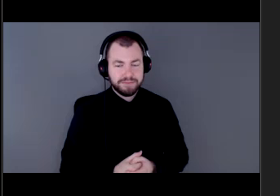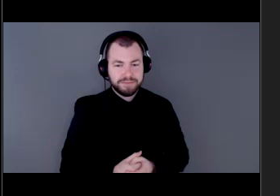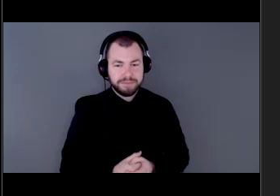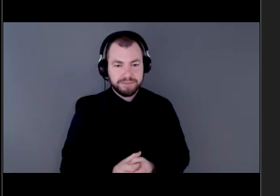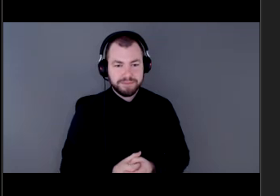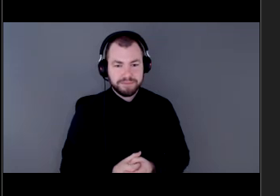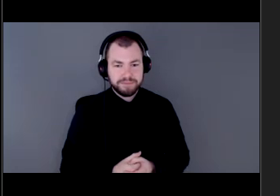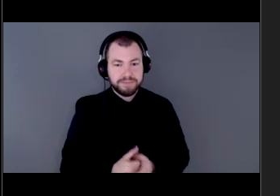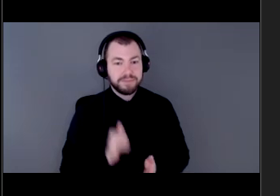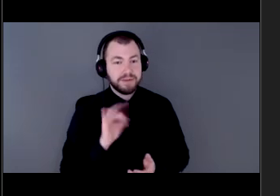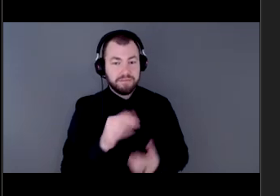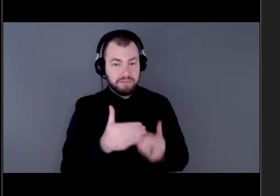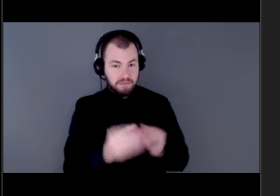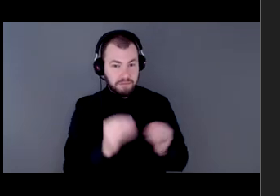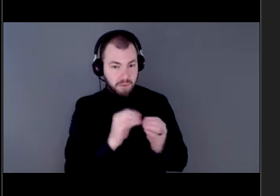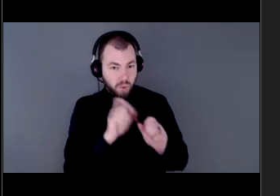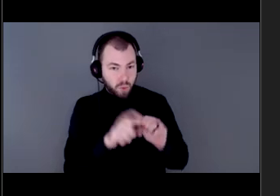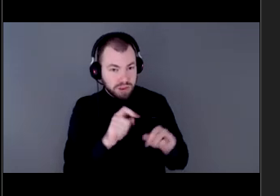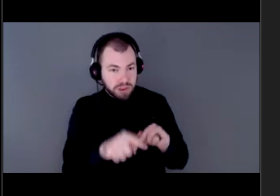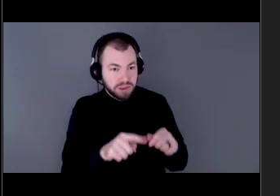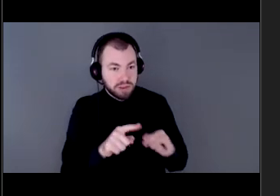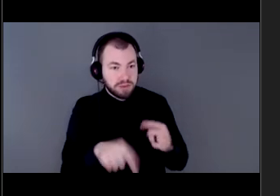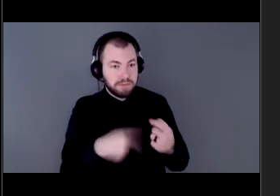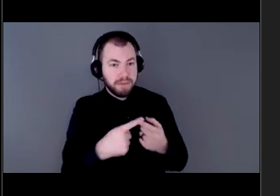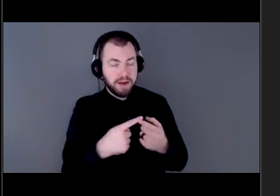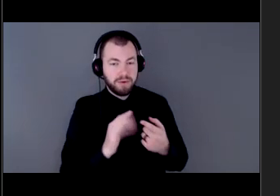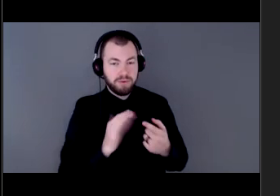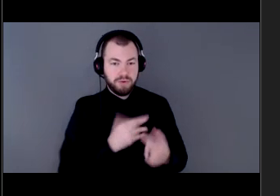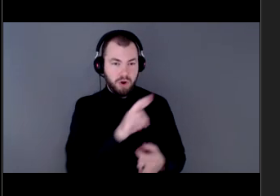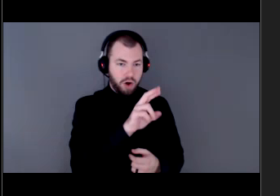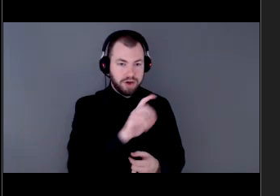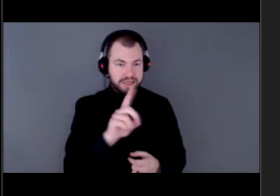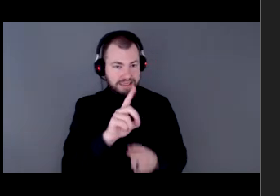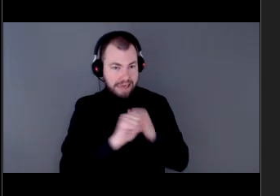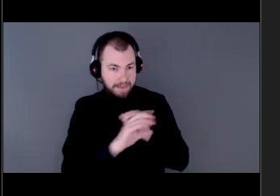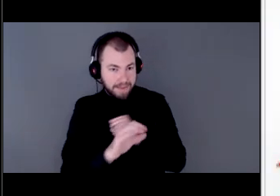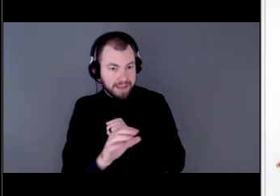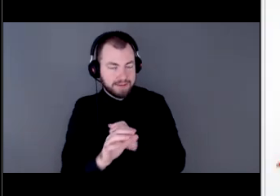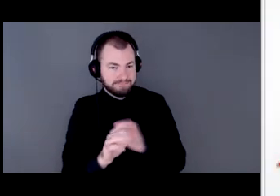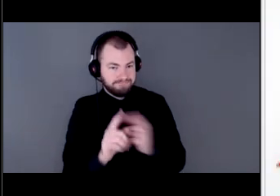If you have more questions about our R&D campaign, please see me afterwards.